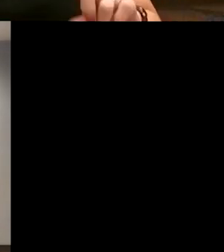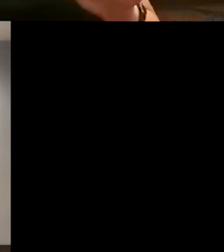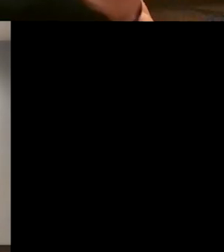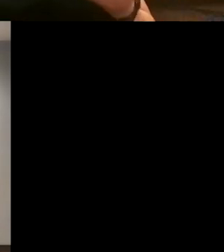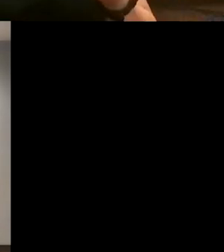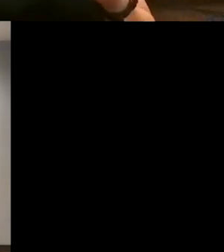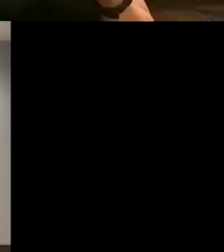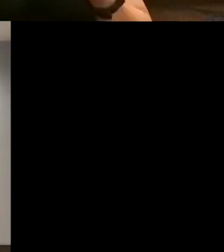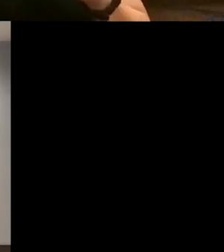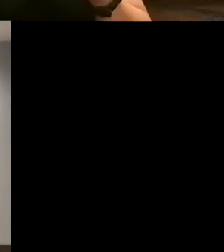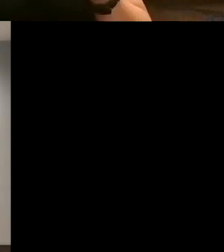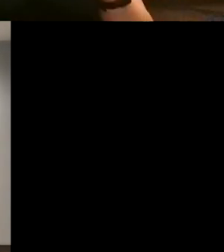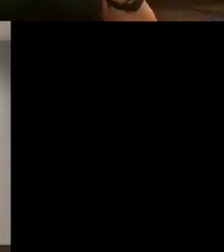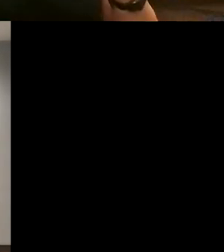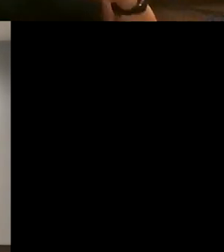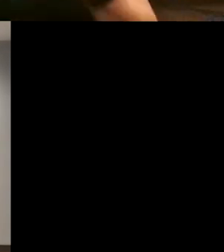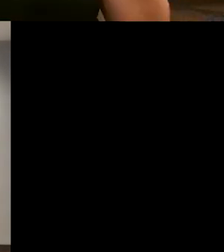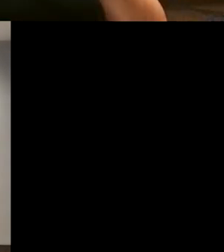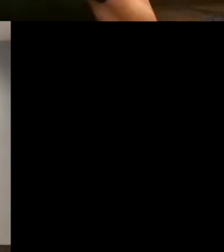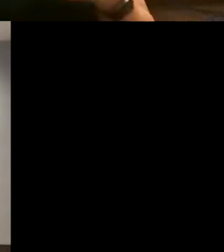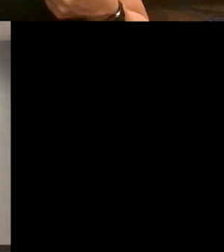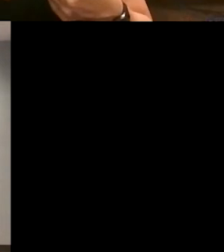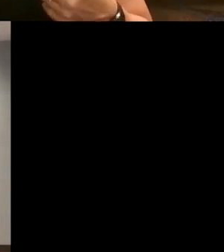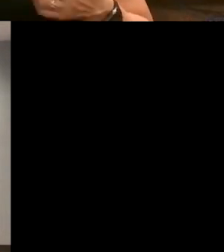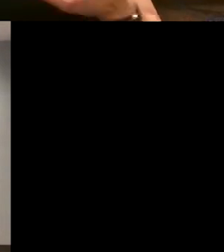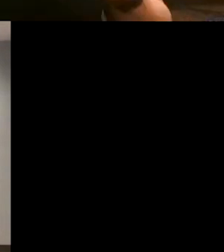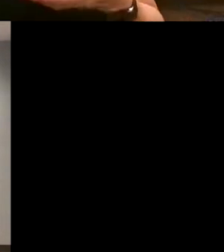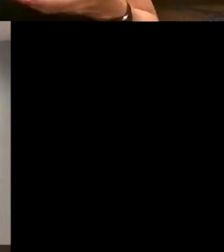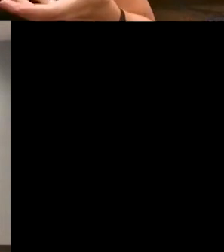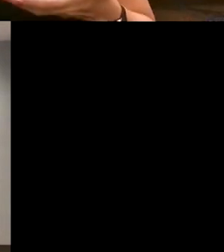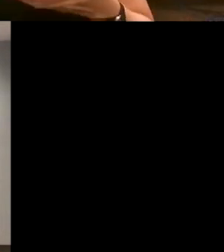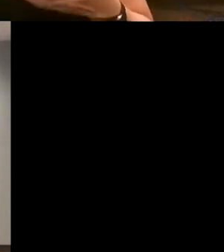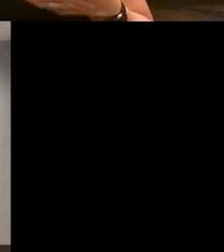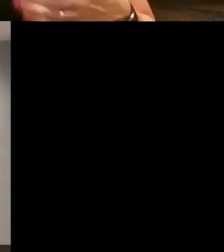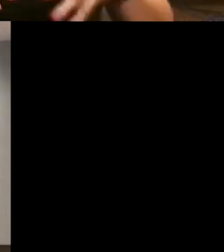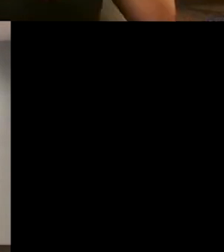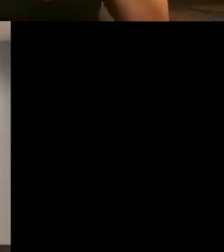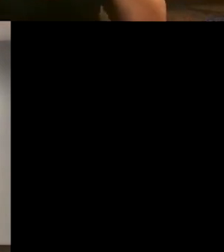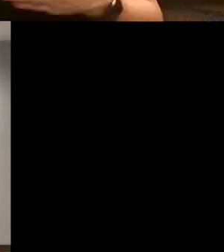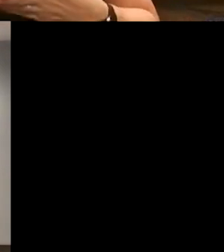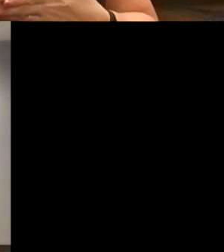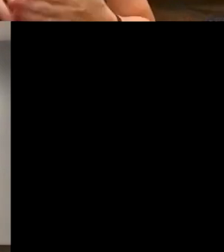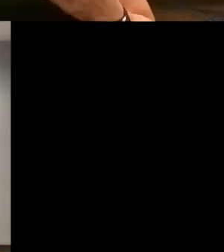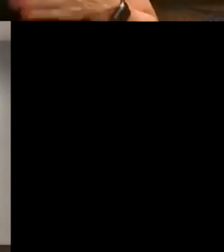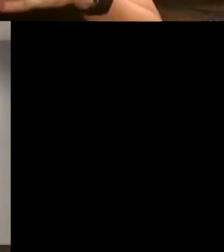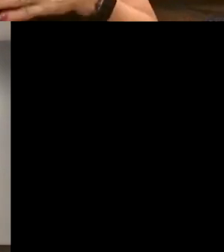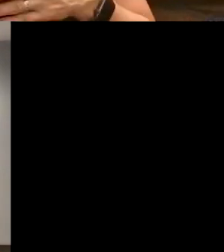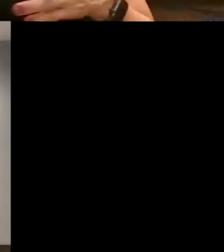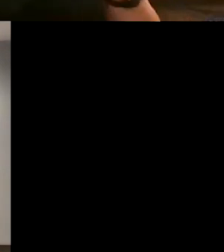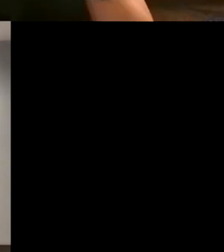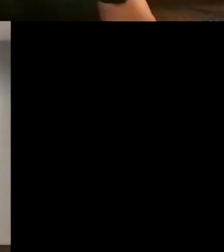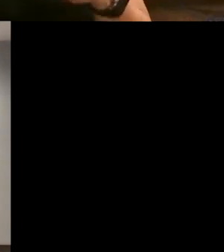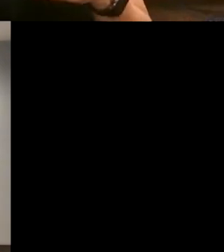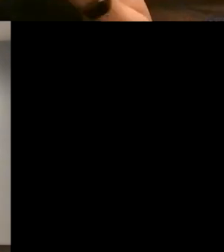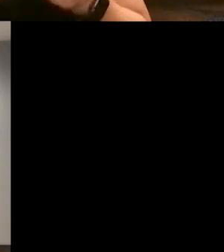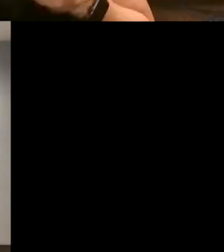the invitations that you've shared with all of us, and a request to share a PDF of your slides if you're okay to do that. Again,